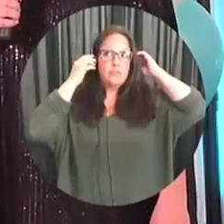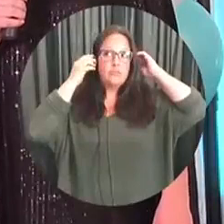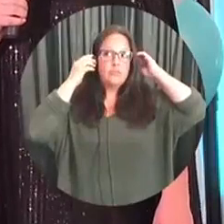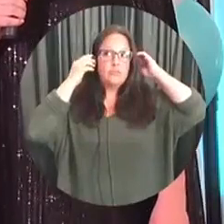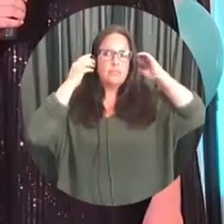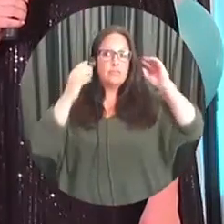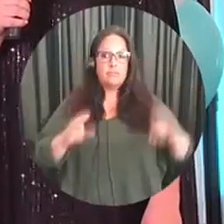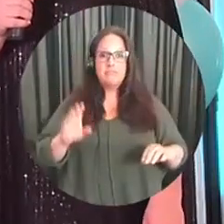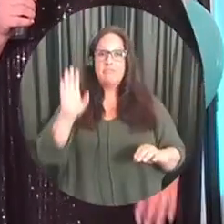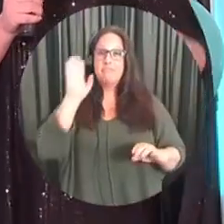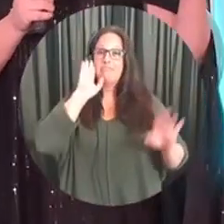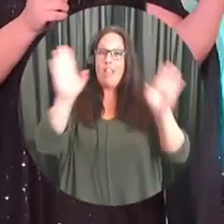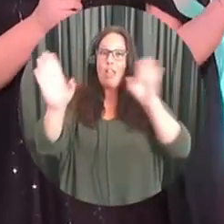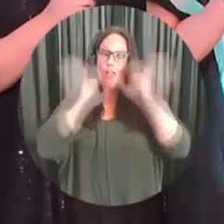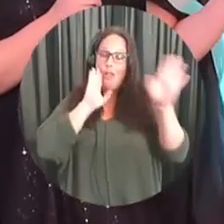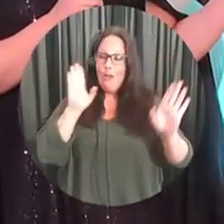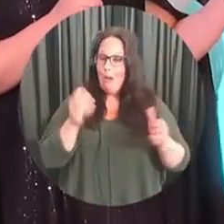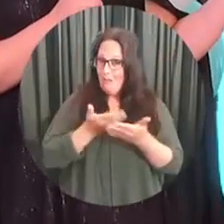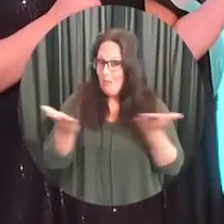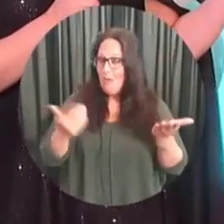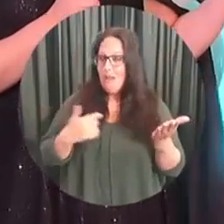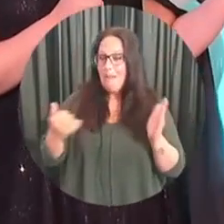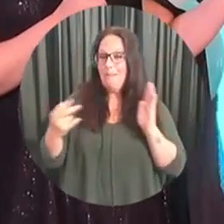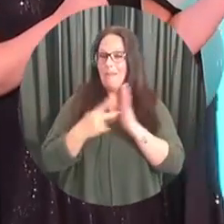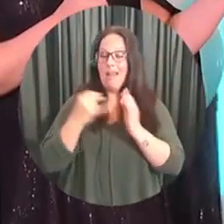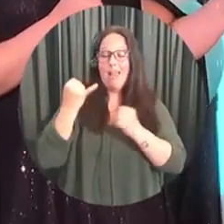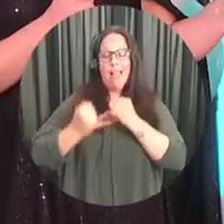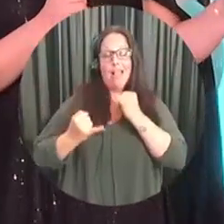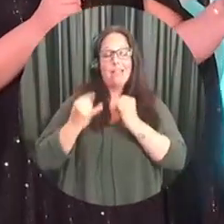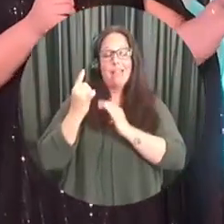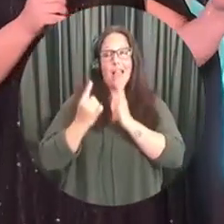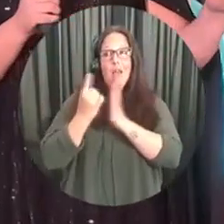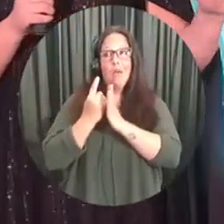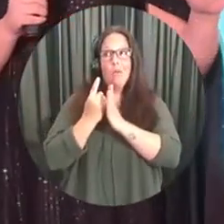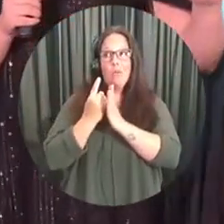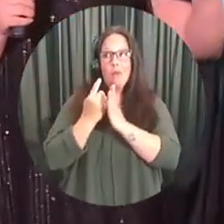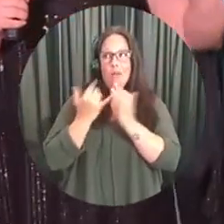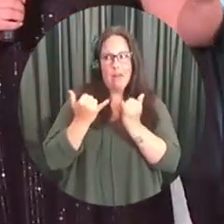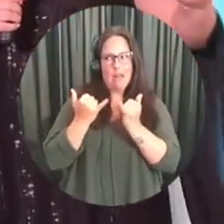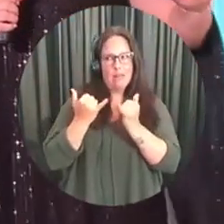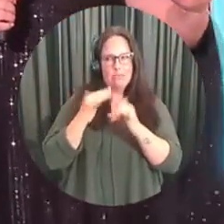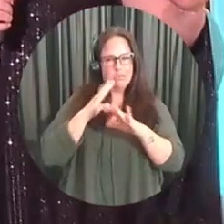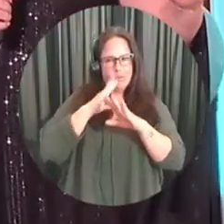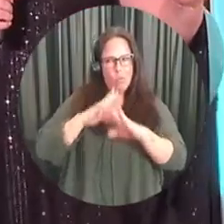Okay, folks, I am back. Our last hour, actually, it's way too quiet on set, but